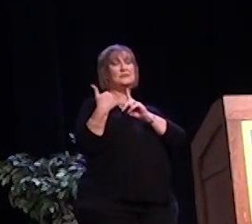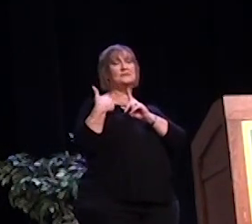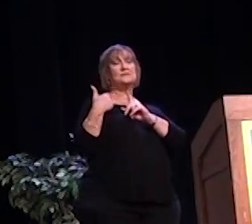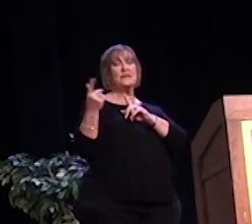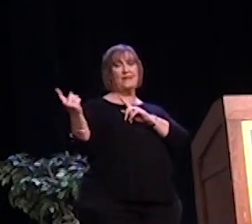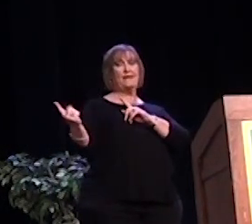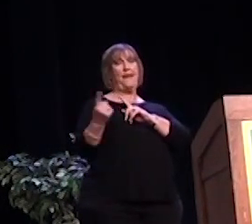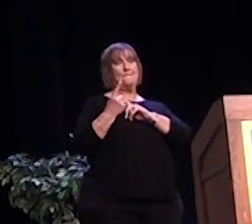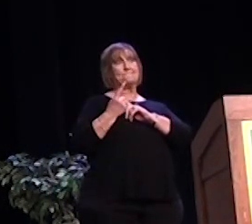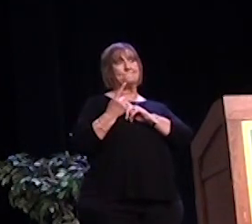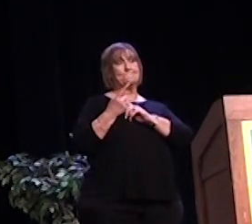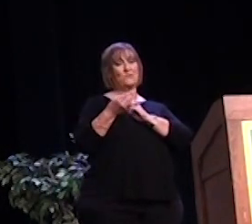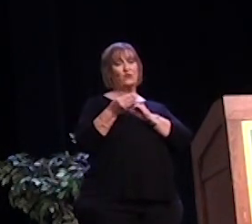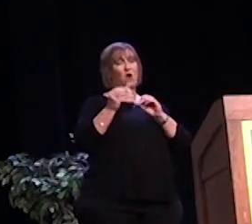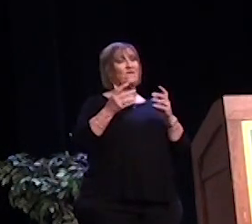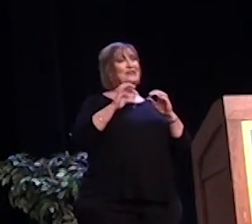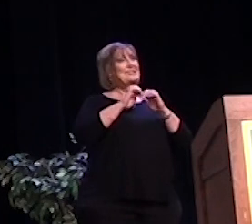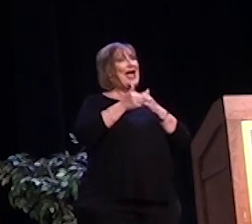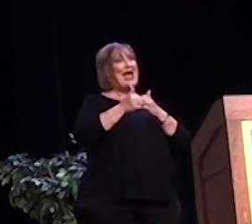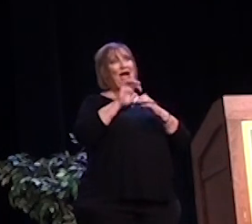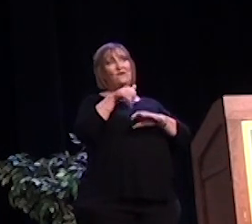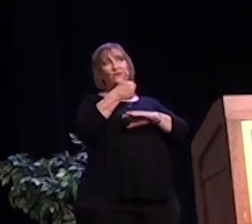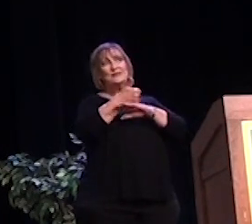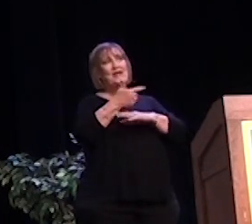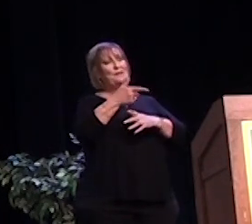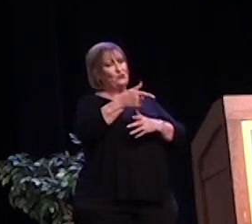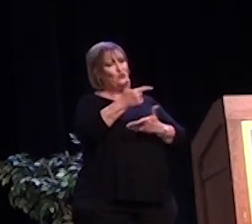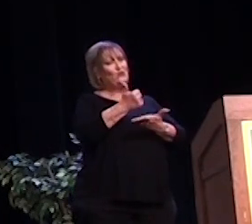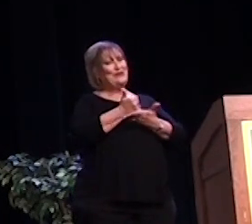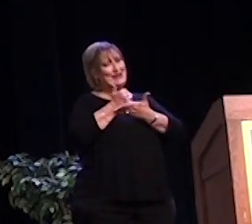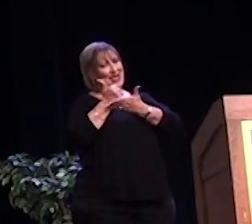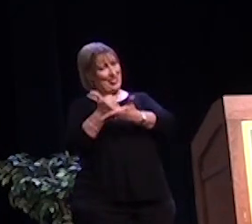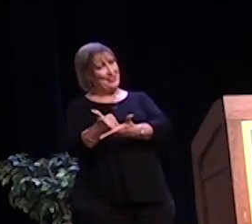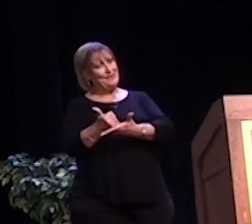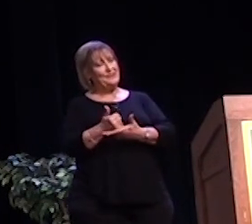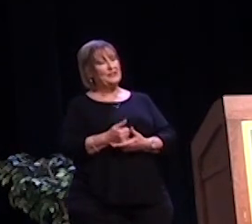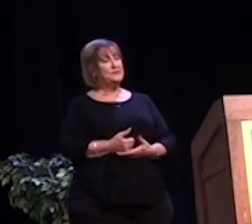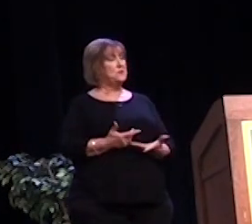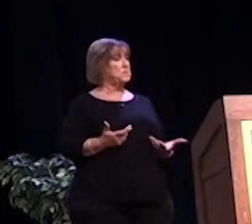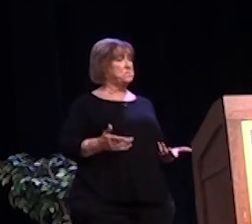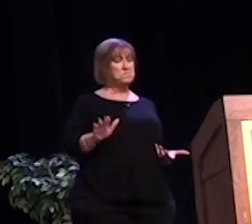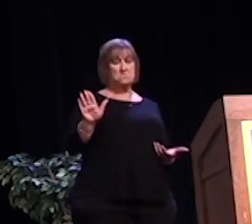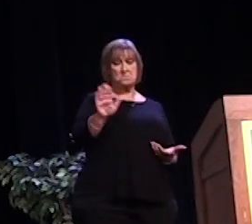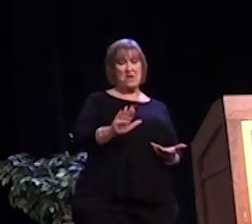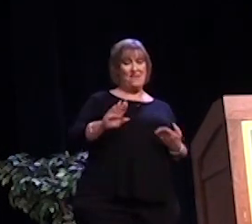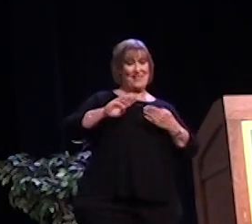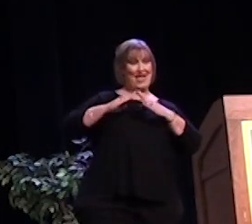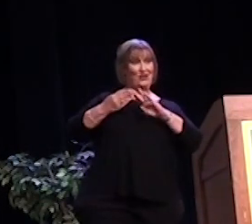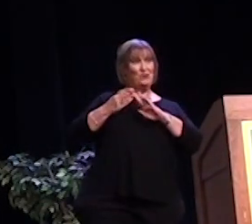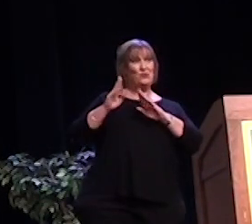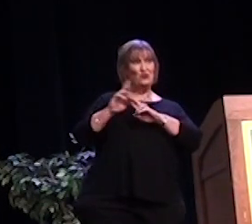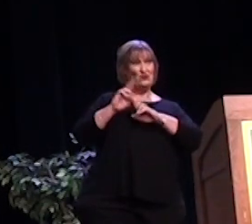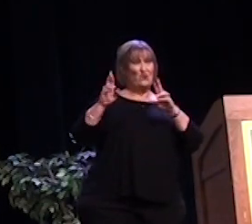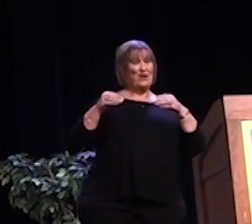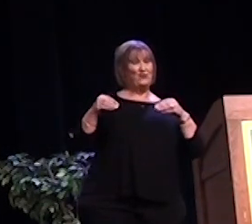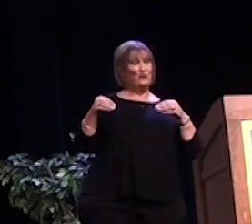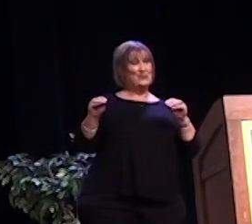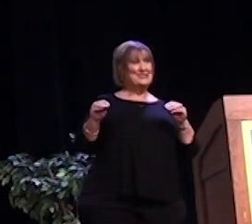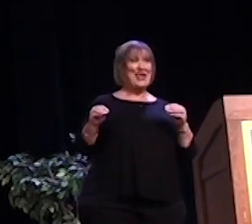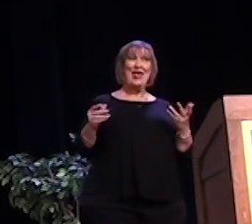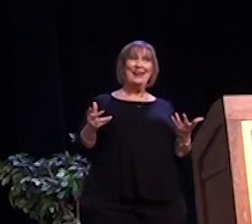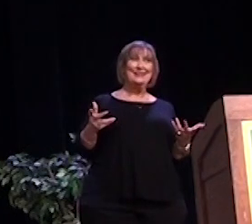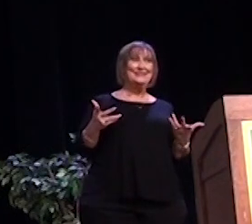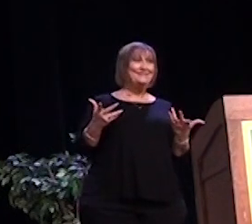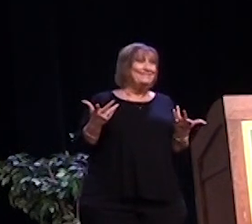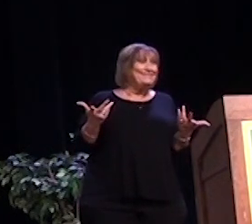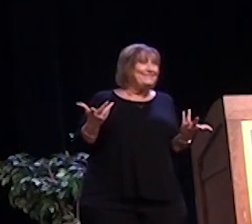their neighbors came down and chatted with us and said, how do you help our community? And we had to explain to them that unless the community is for sale, there's really not a lot we can do. We